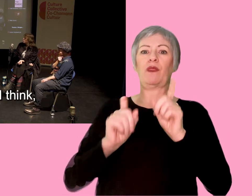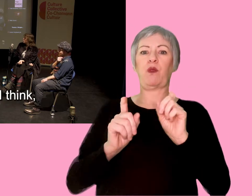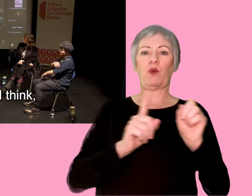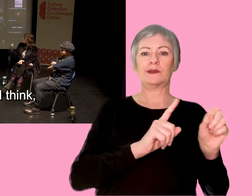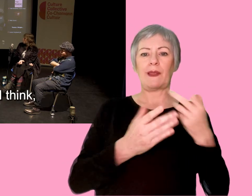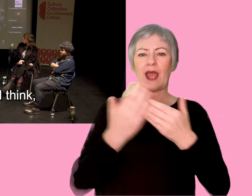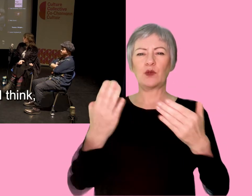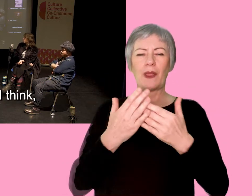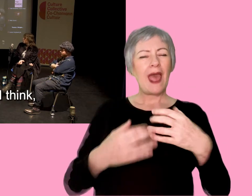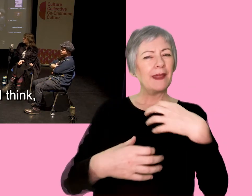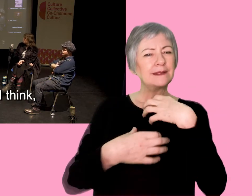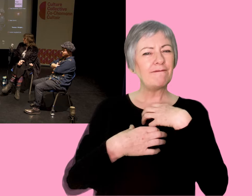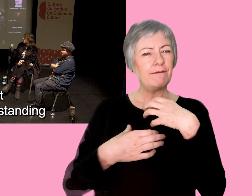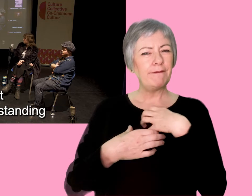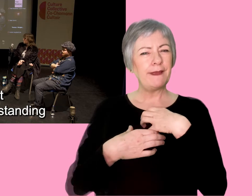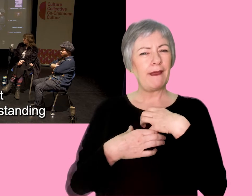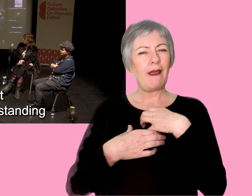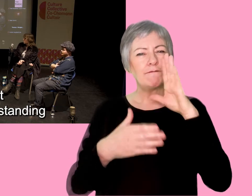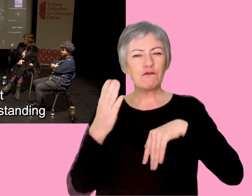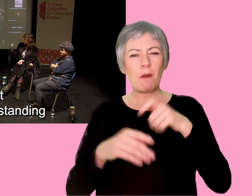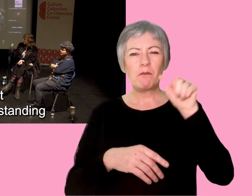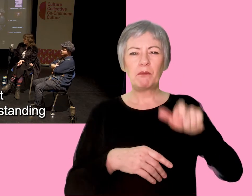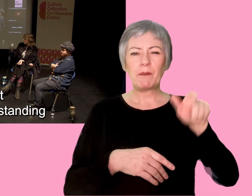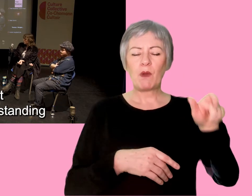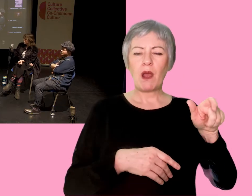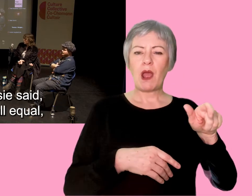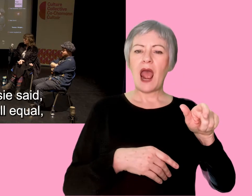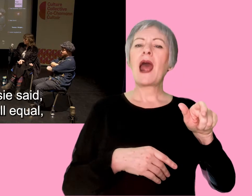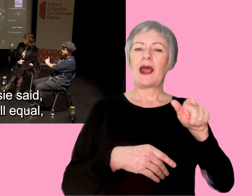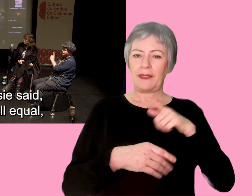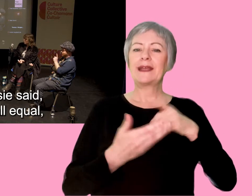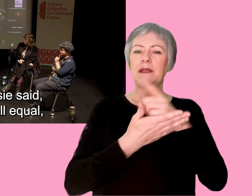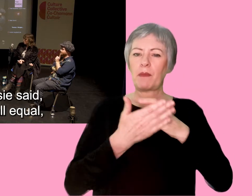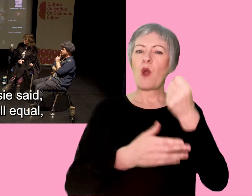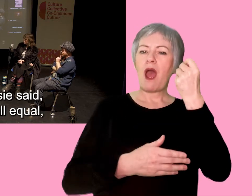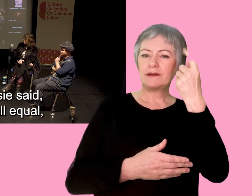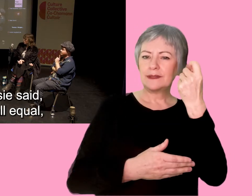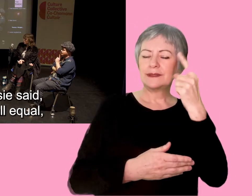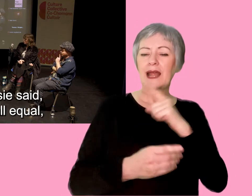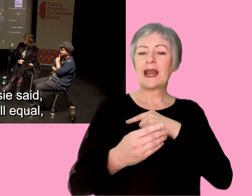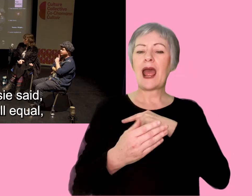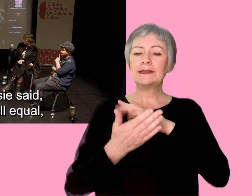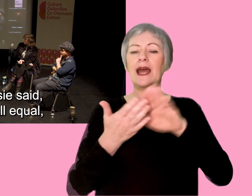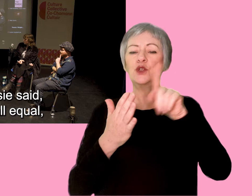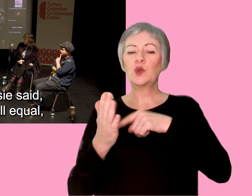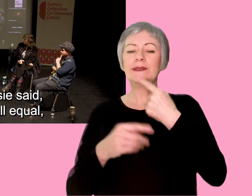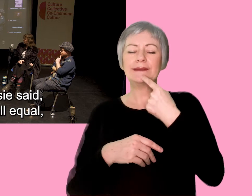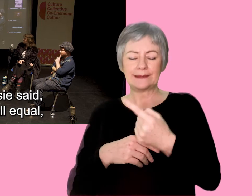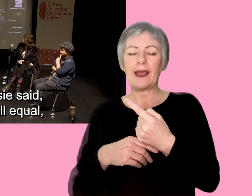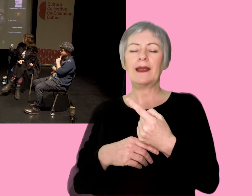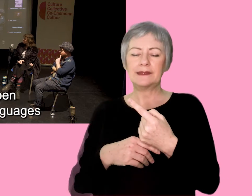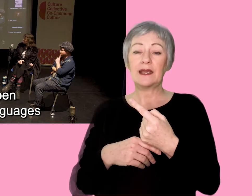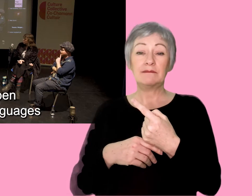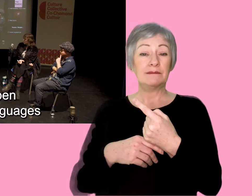real fear there, I think, from people. And I think that comes down to understanding and education, as Josie said, to understand that we're